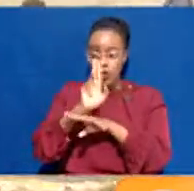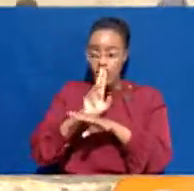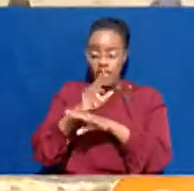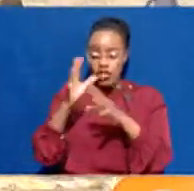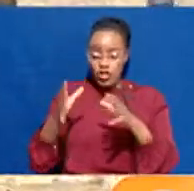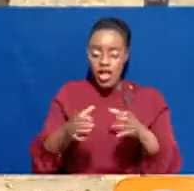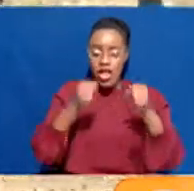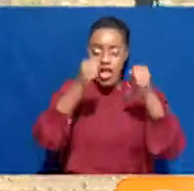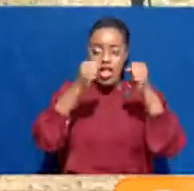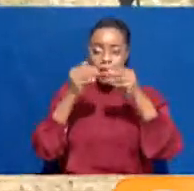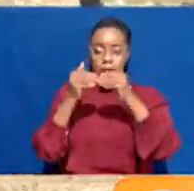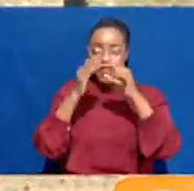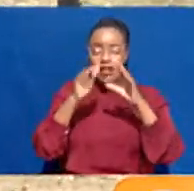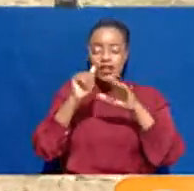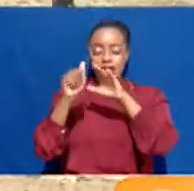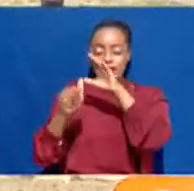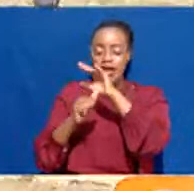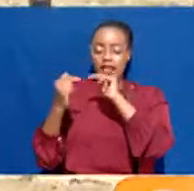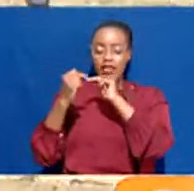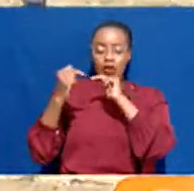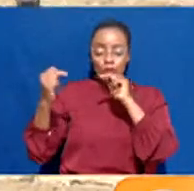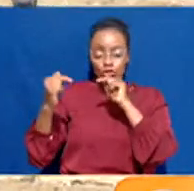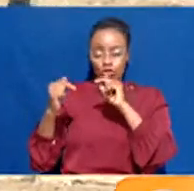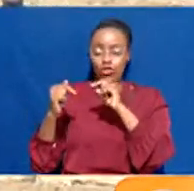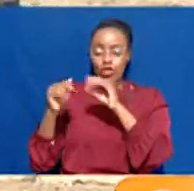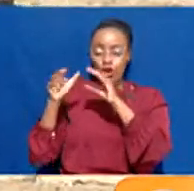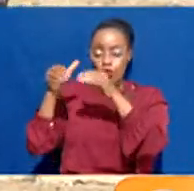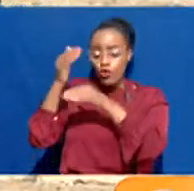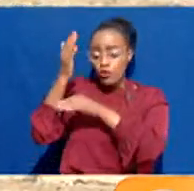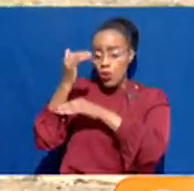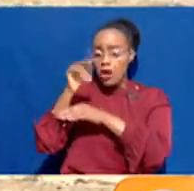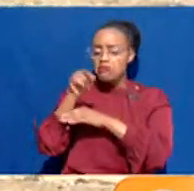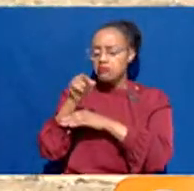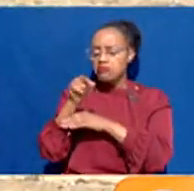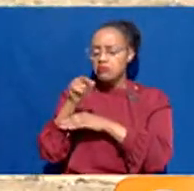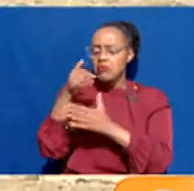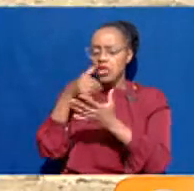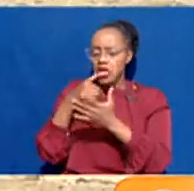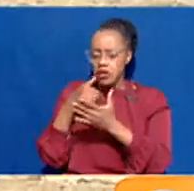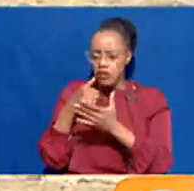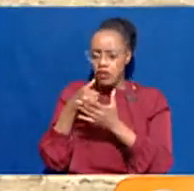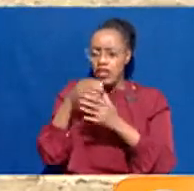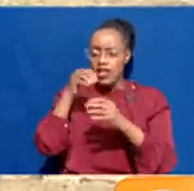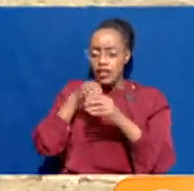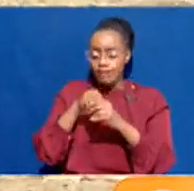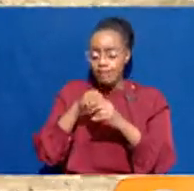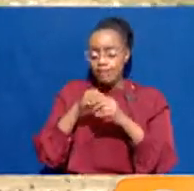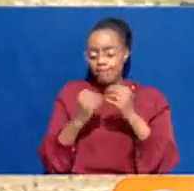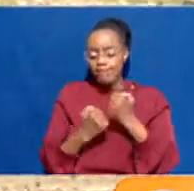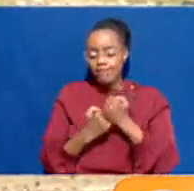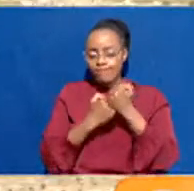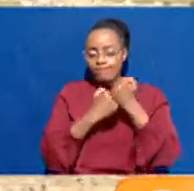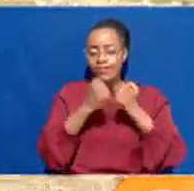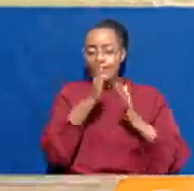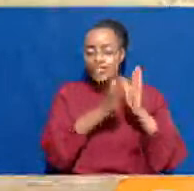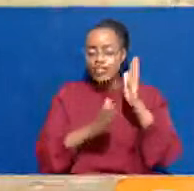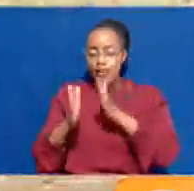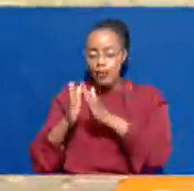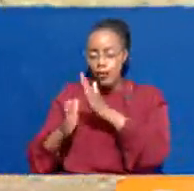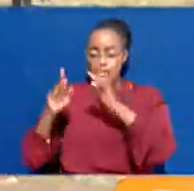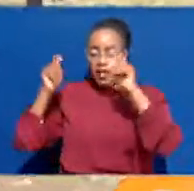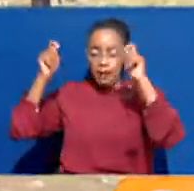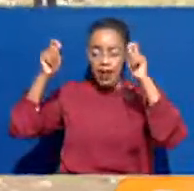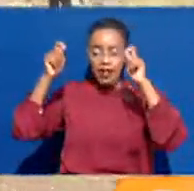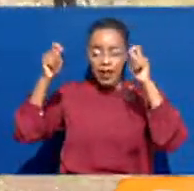kuwateka nyara viongozi wa mrengo wa upinzani kwa madai kwamba wanahusika na udhamini na mpangilio wa